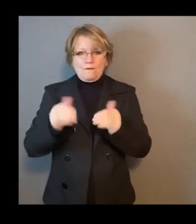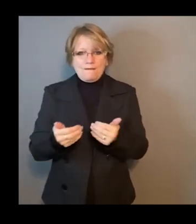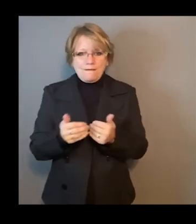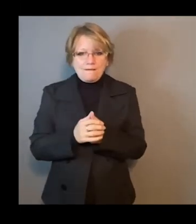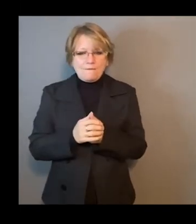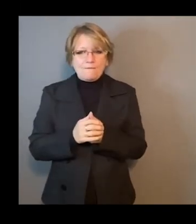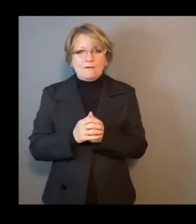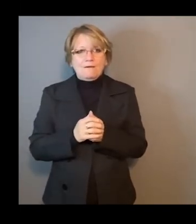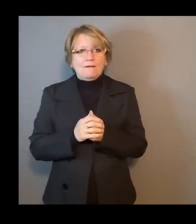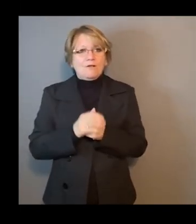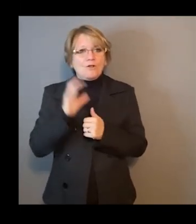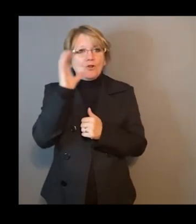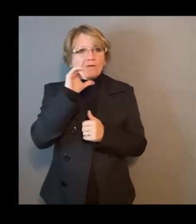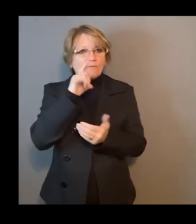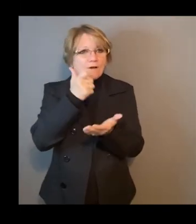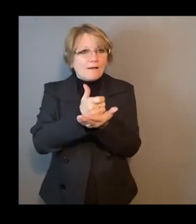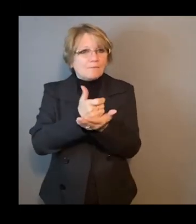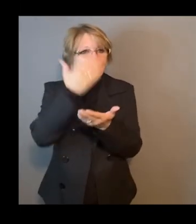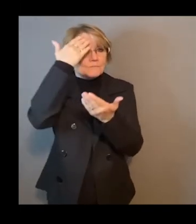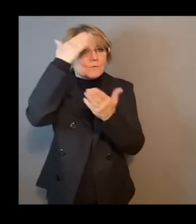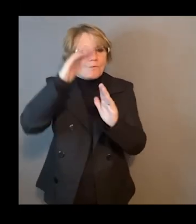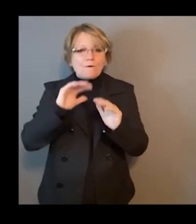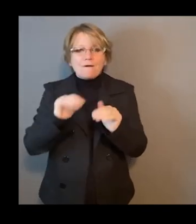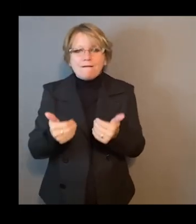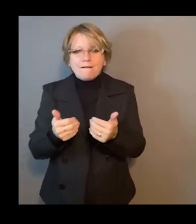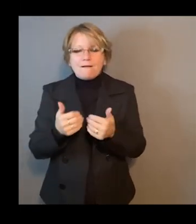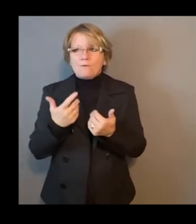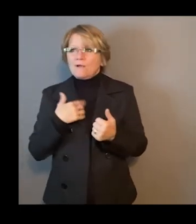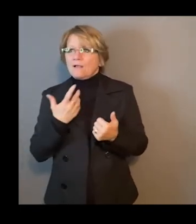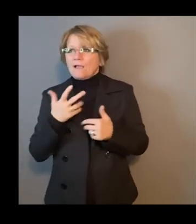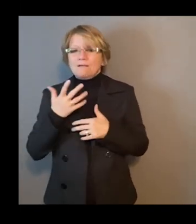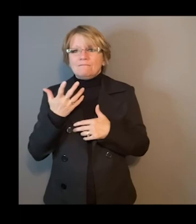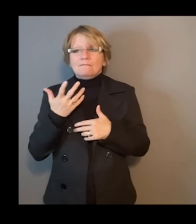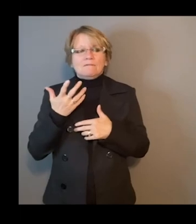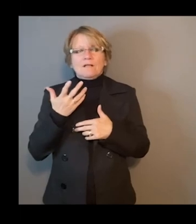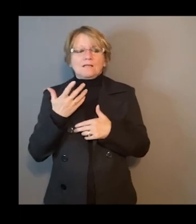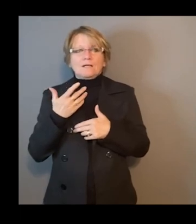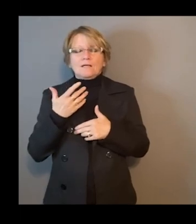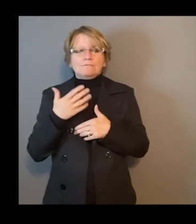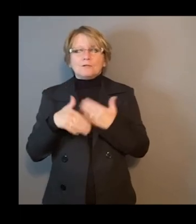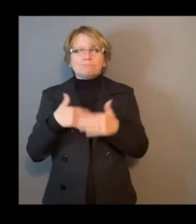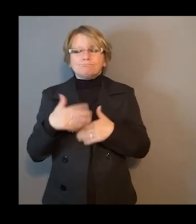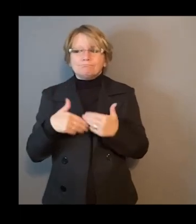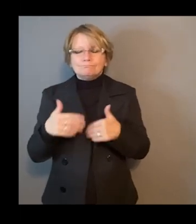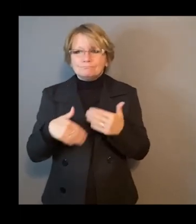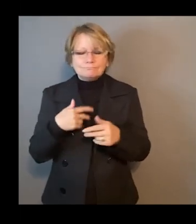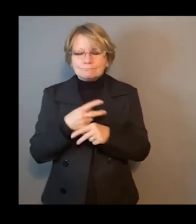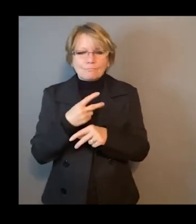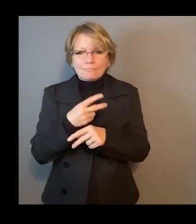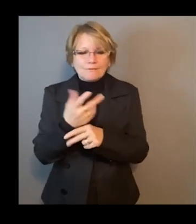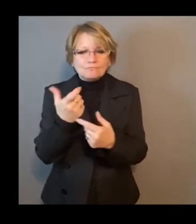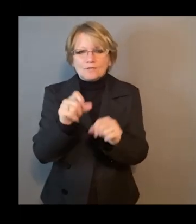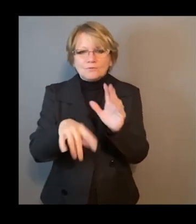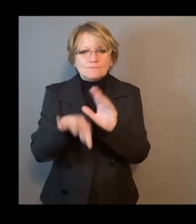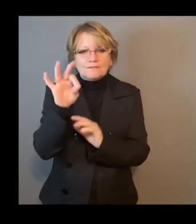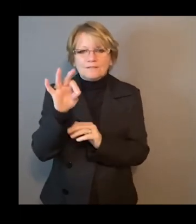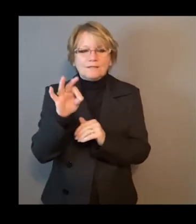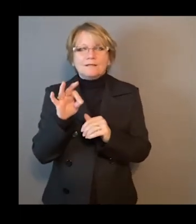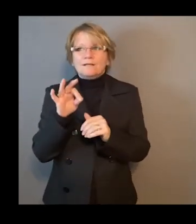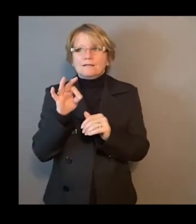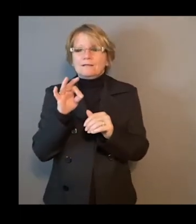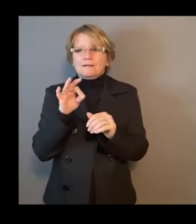you know, so I didn't know how to seek for help either. So I felt like I just had to do it on myself and figure it out. So that was a very tough